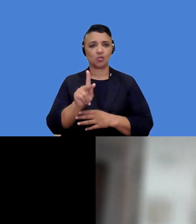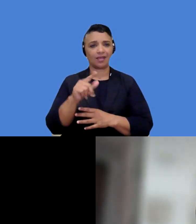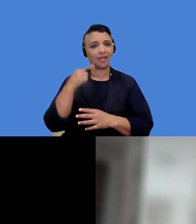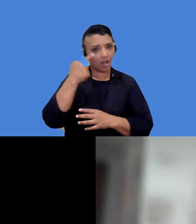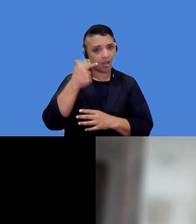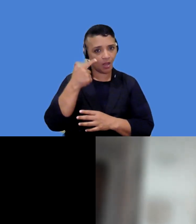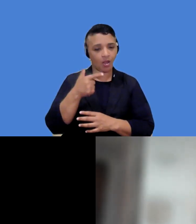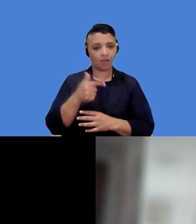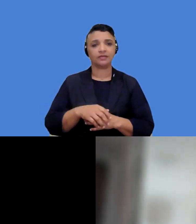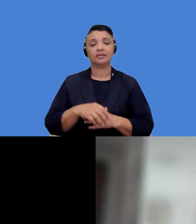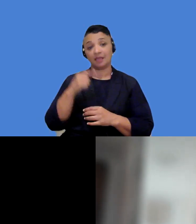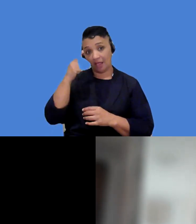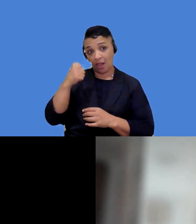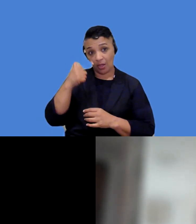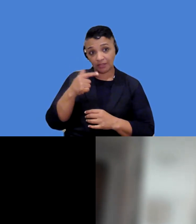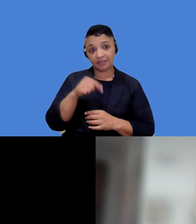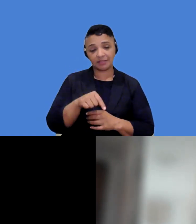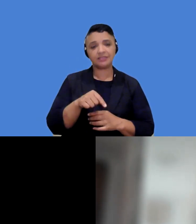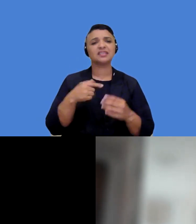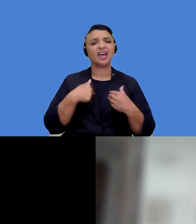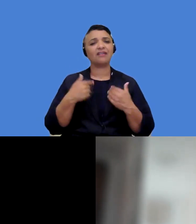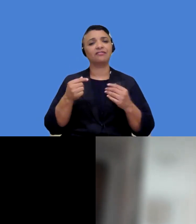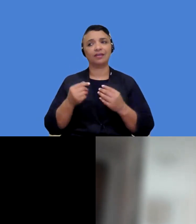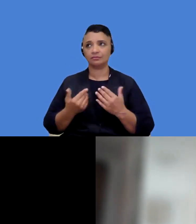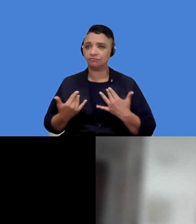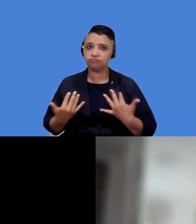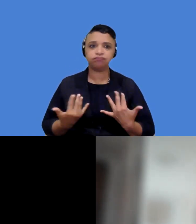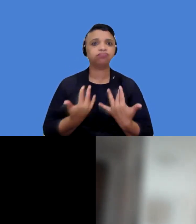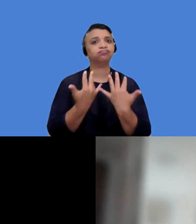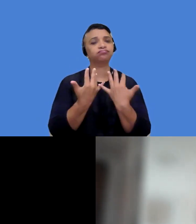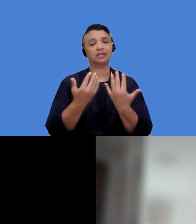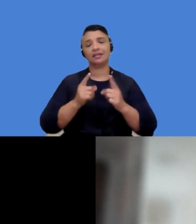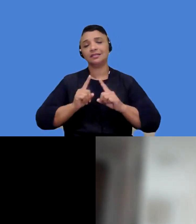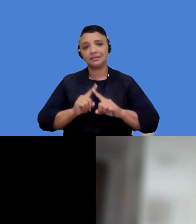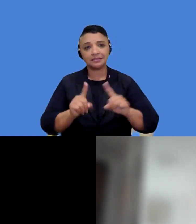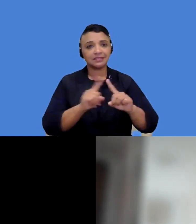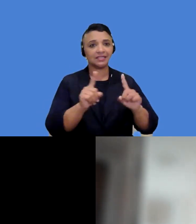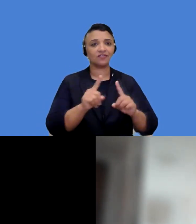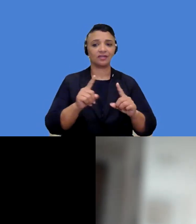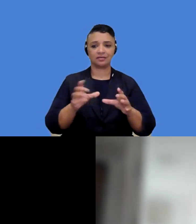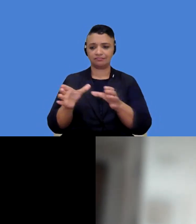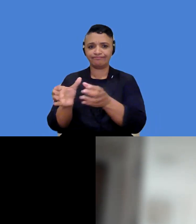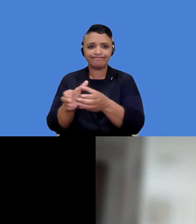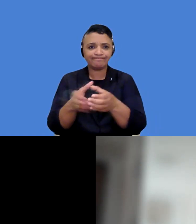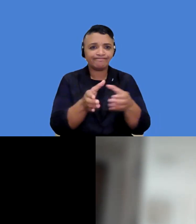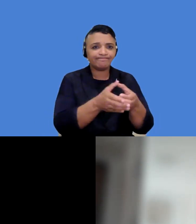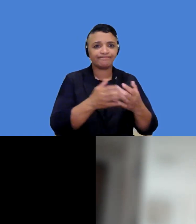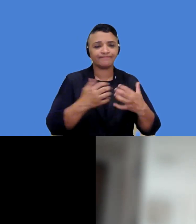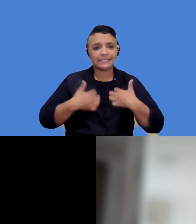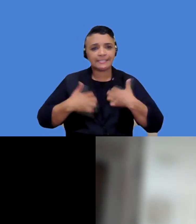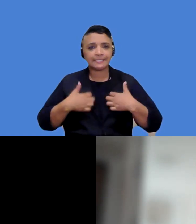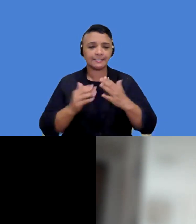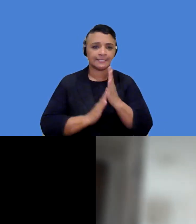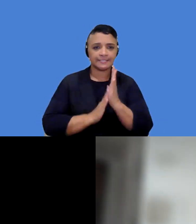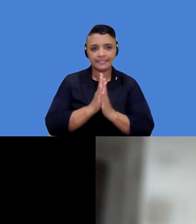it served as a moment of inspiration for a variety of stakeholders to truly and